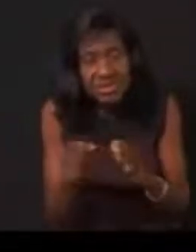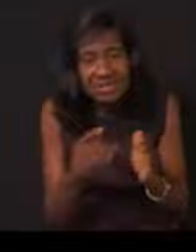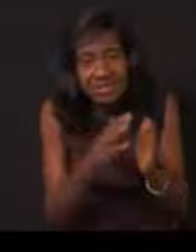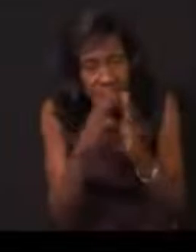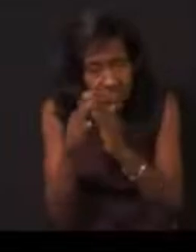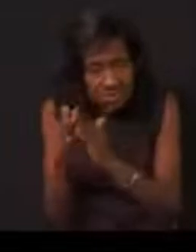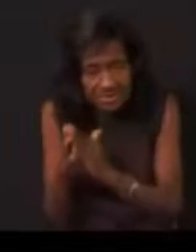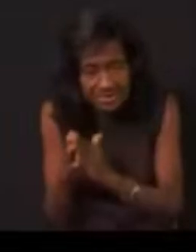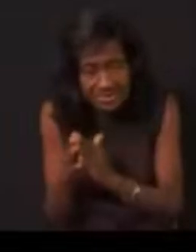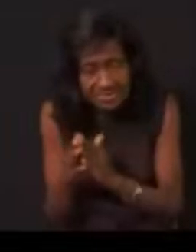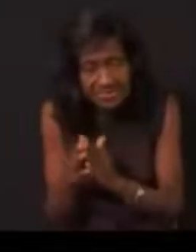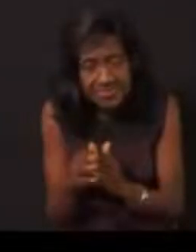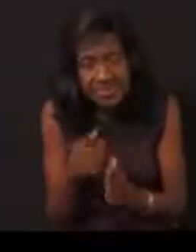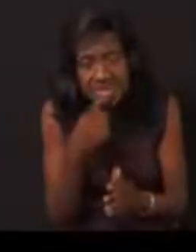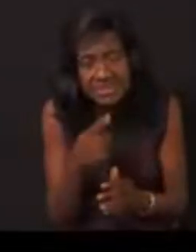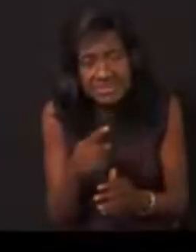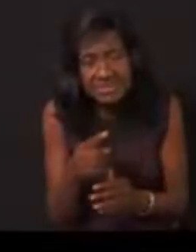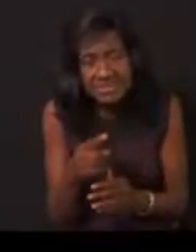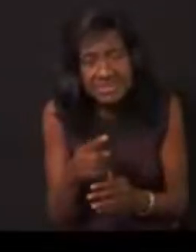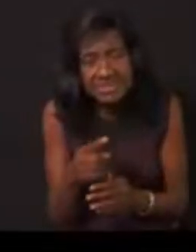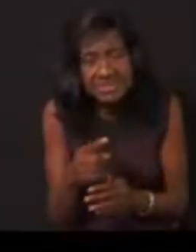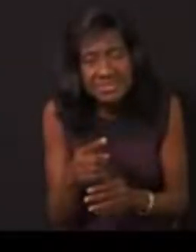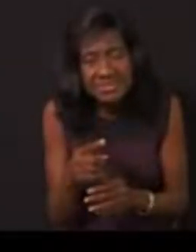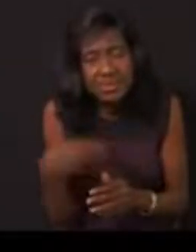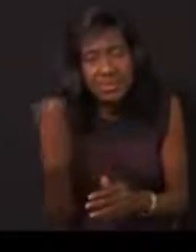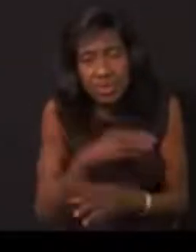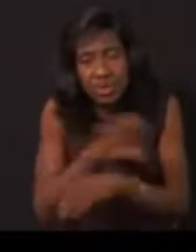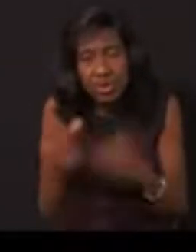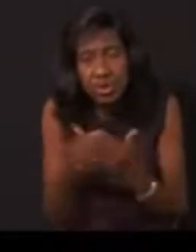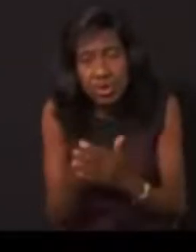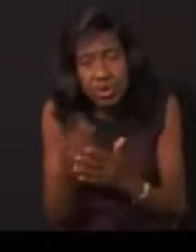think we can all agree that vaccination and